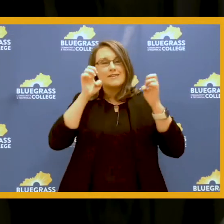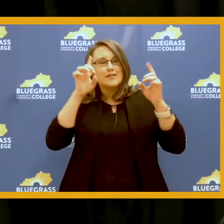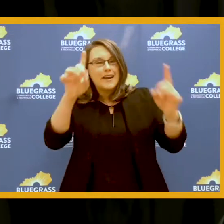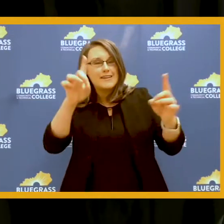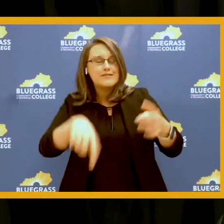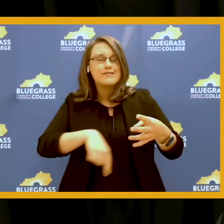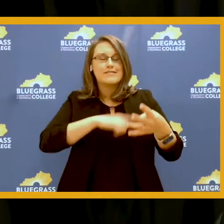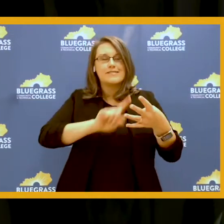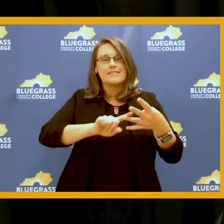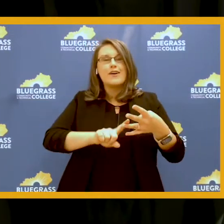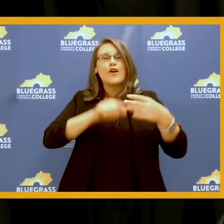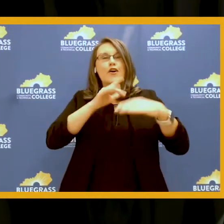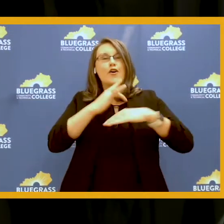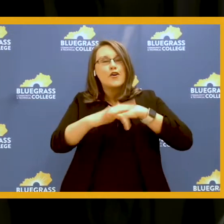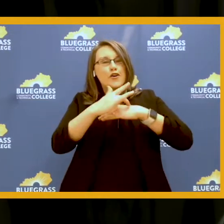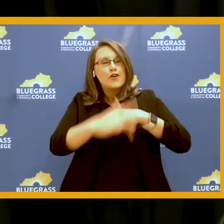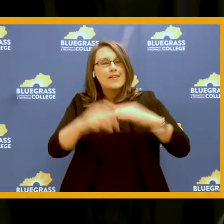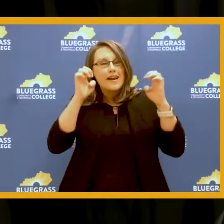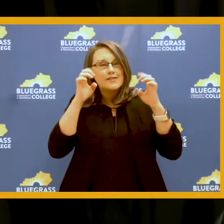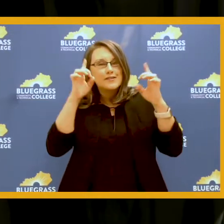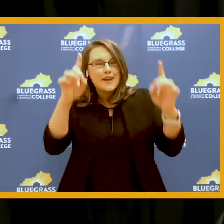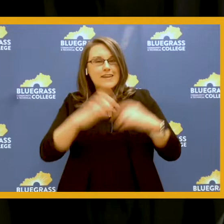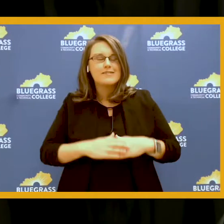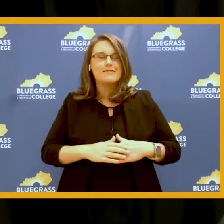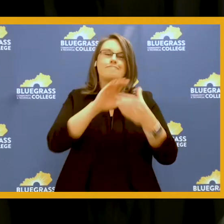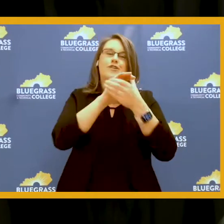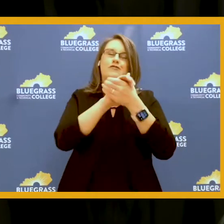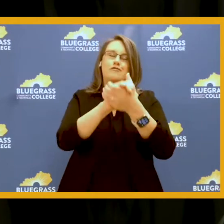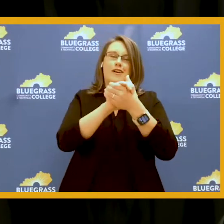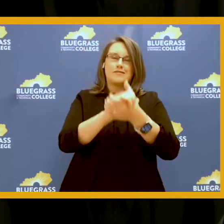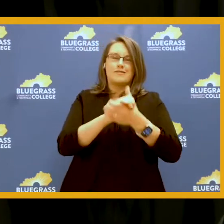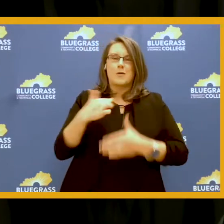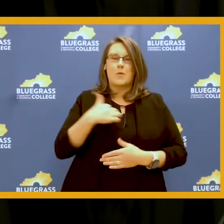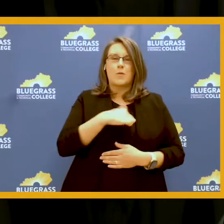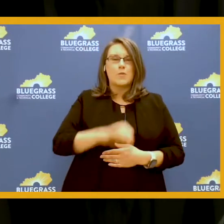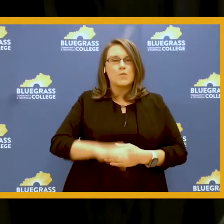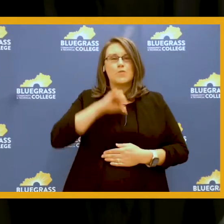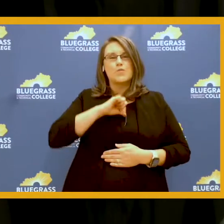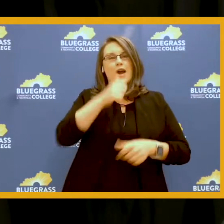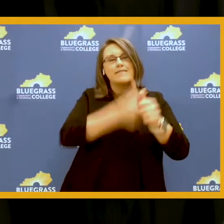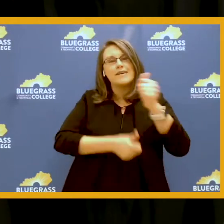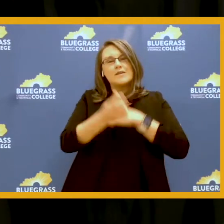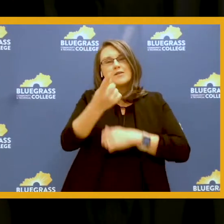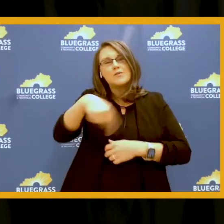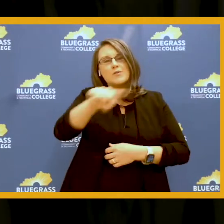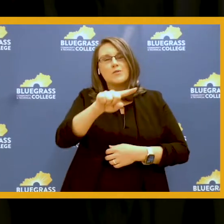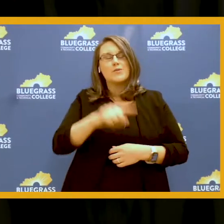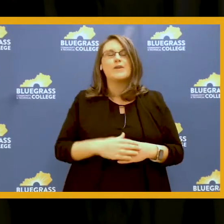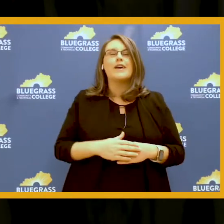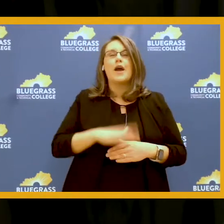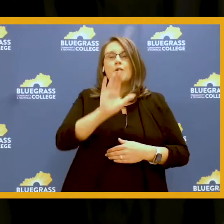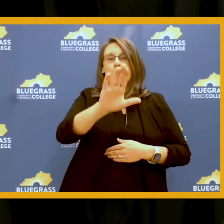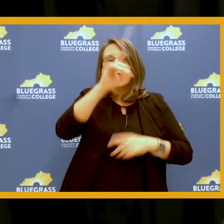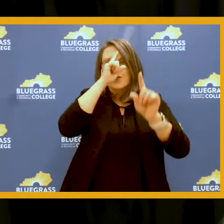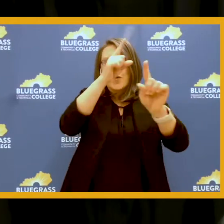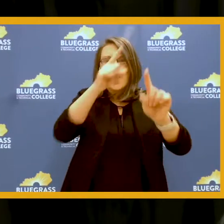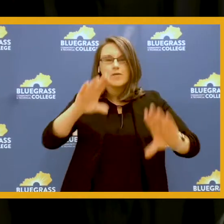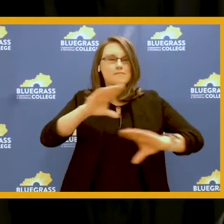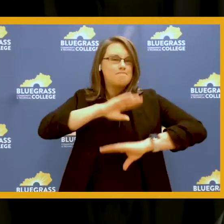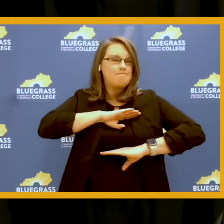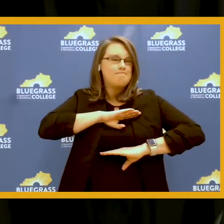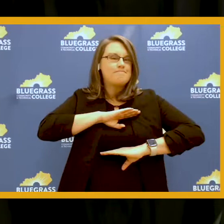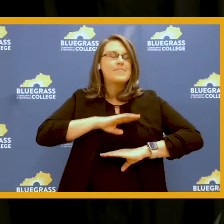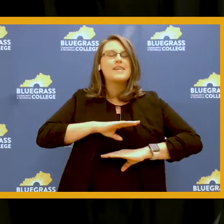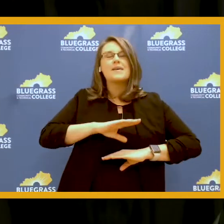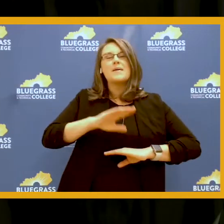childhood education, and human services. Congratulations. We are so very proud of each of you and your accomplishment.